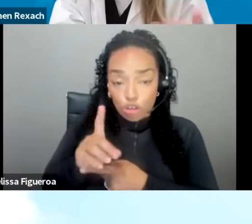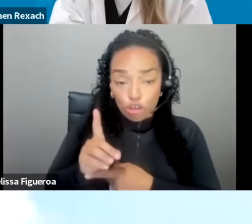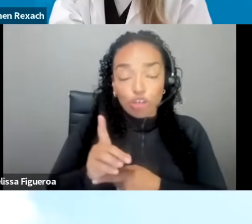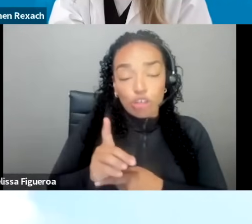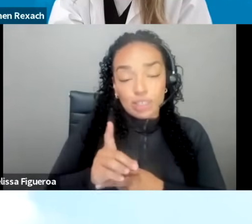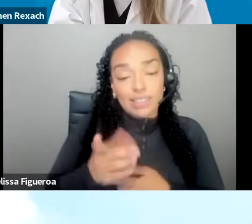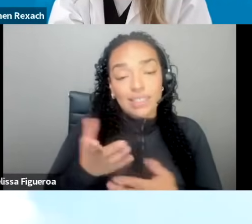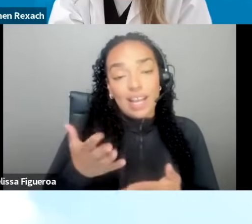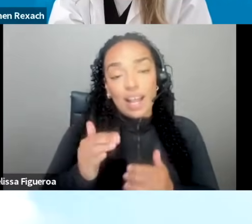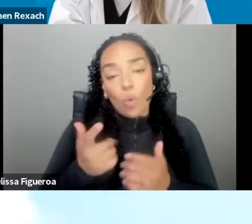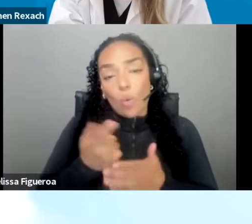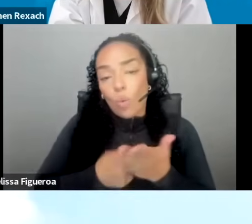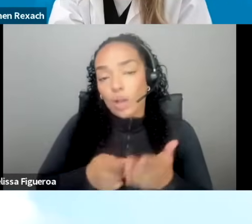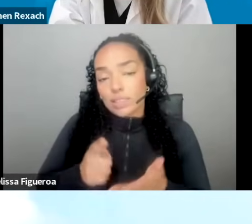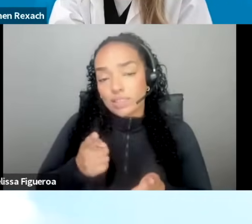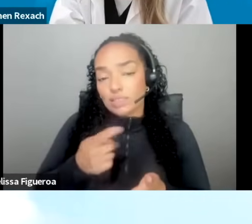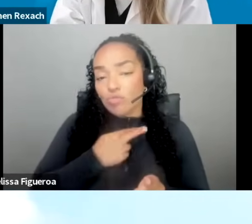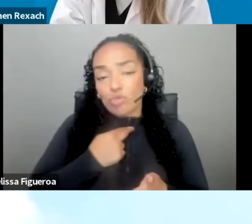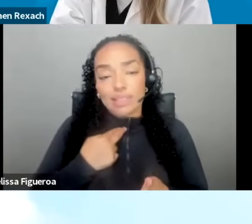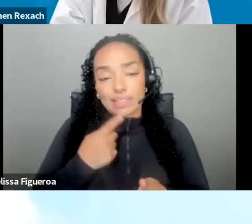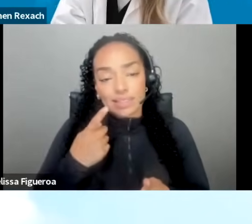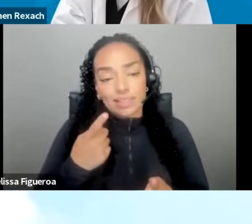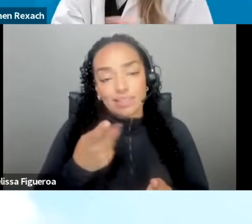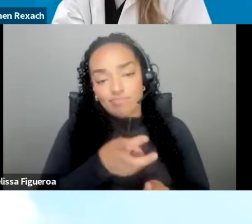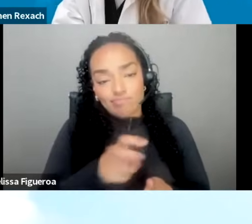risk of transmission might be in a setting like that.